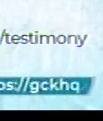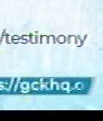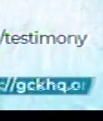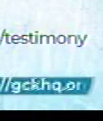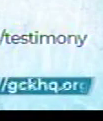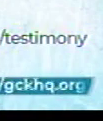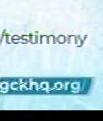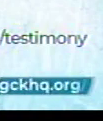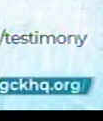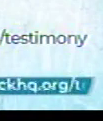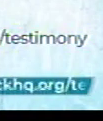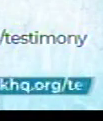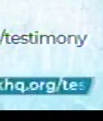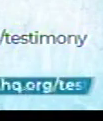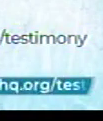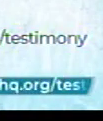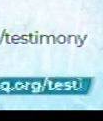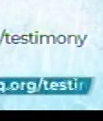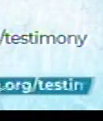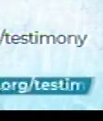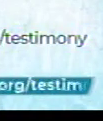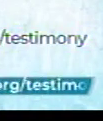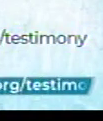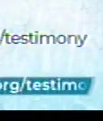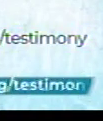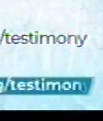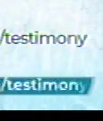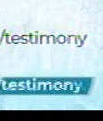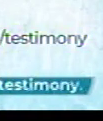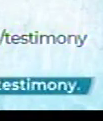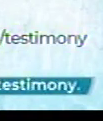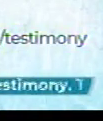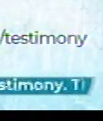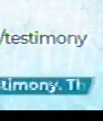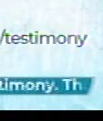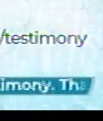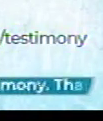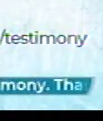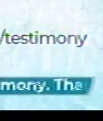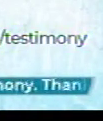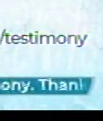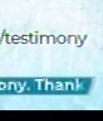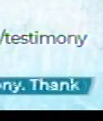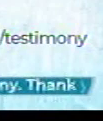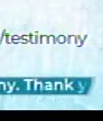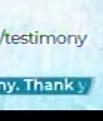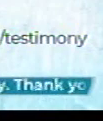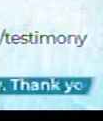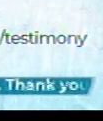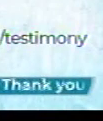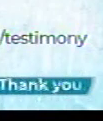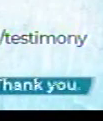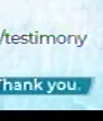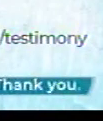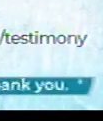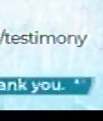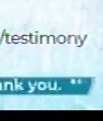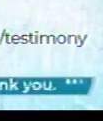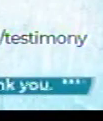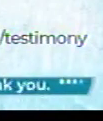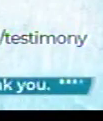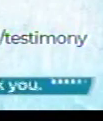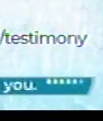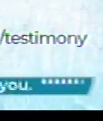Remain where you are. Your blessing is there. Whatever you could do before, please do it. And once